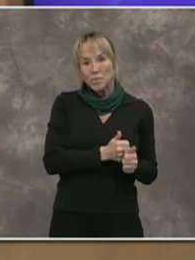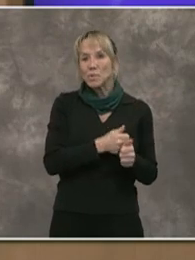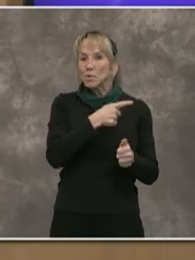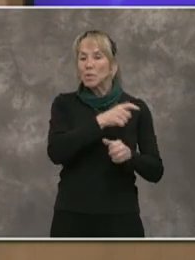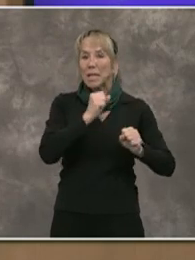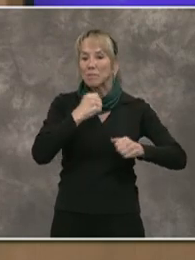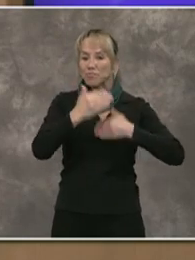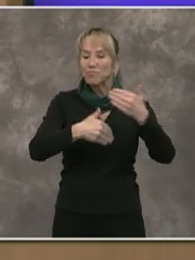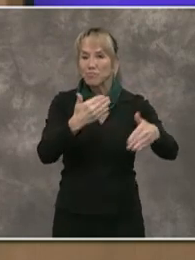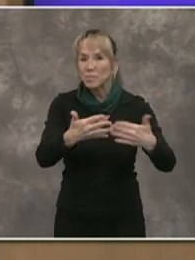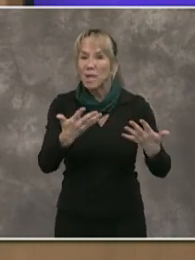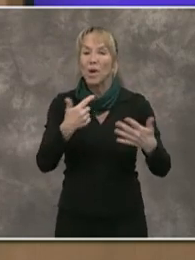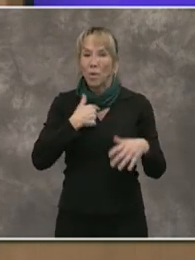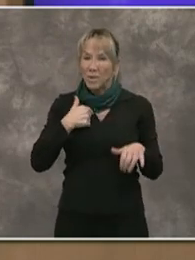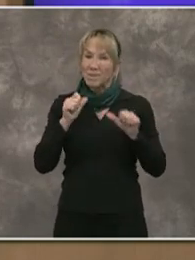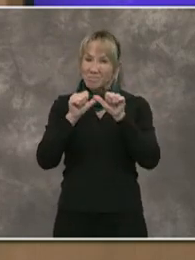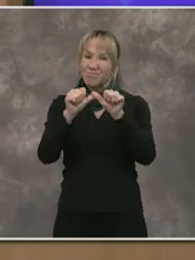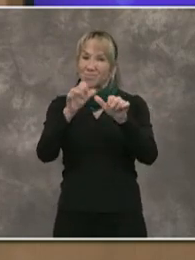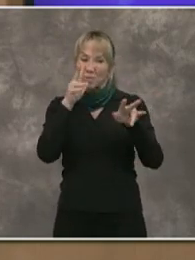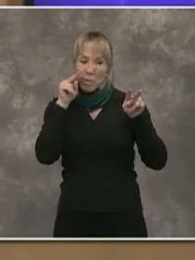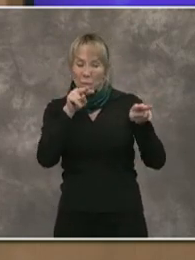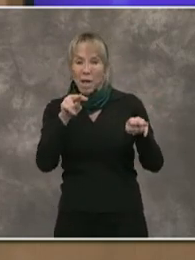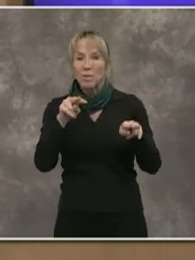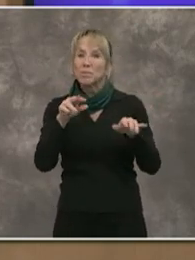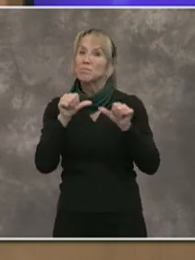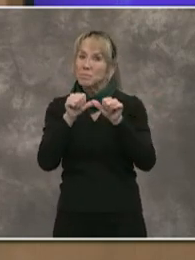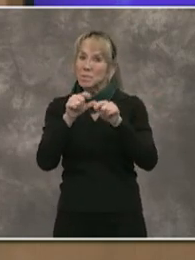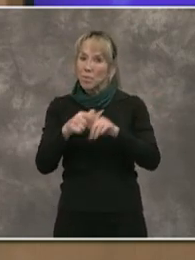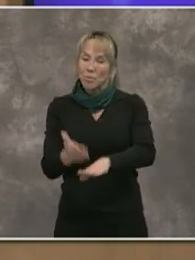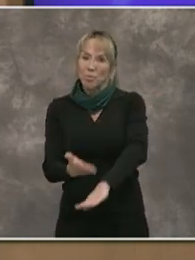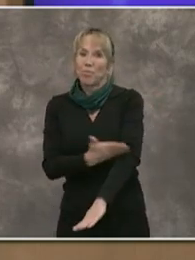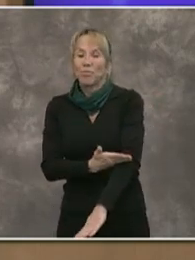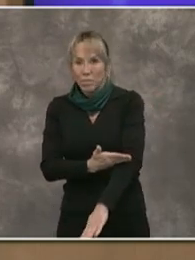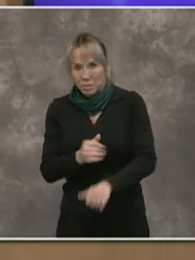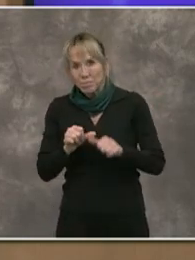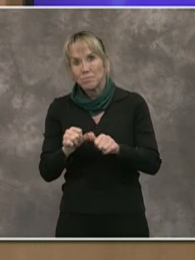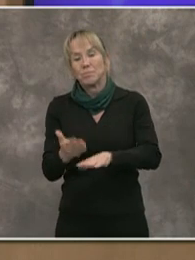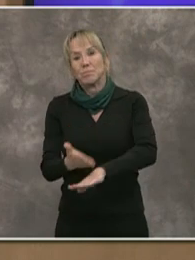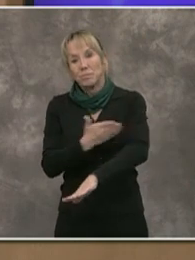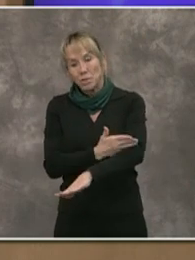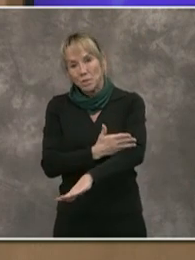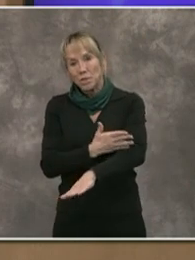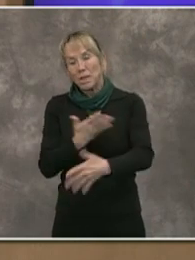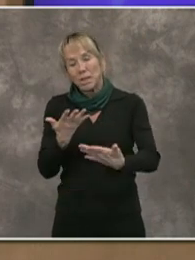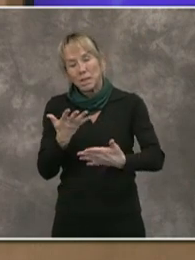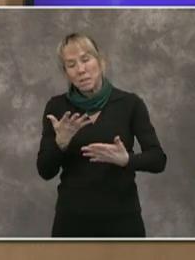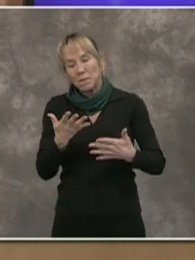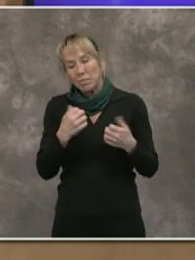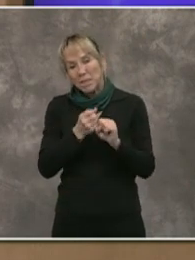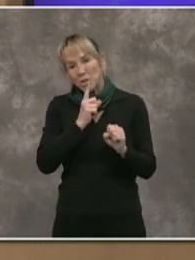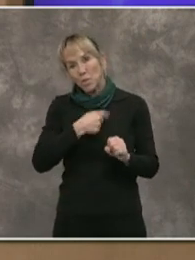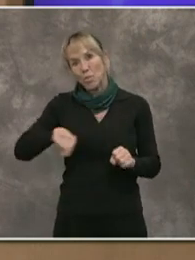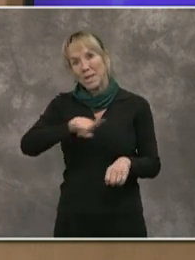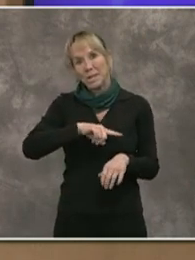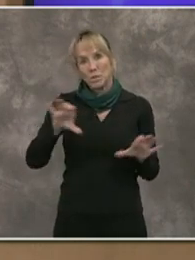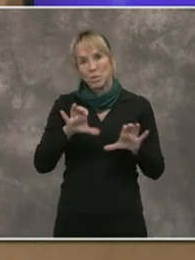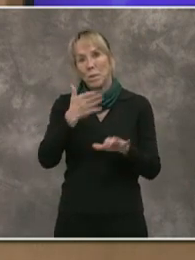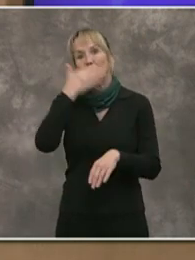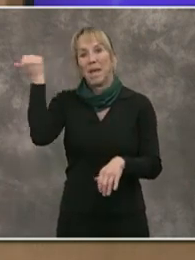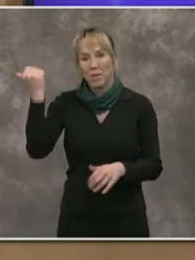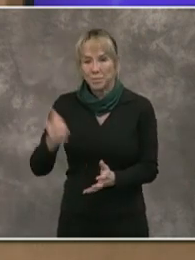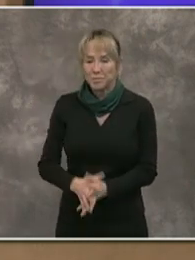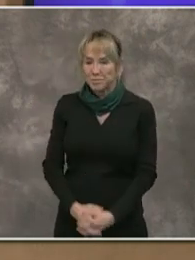it's something we have to continue to monitor. It's something we have to continue to work on. It's something we have to continue to strive to do better.